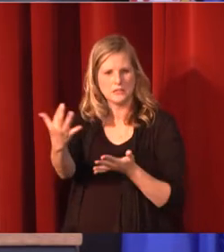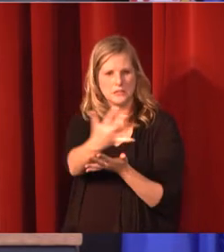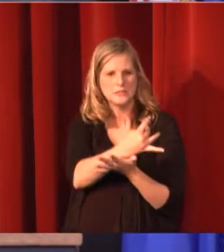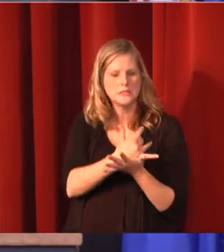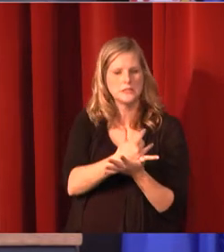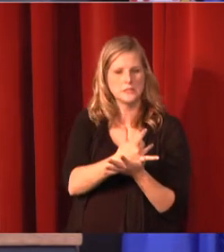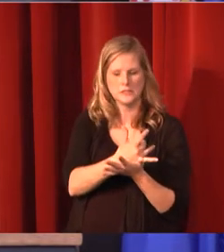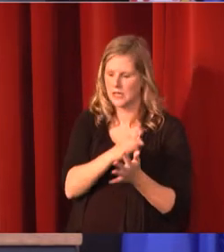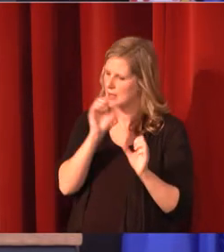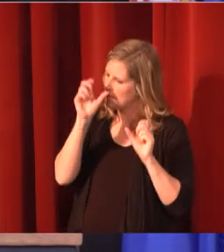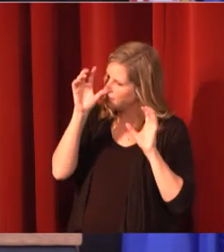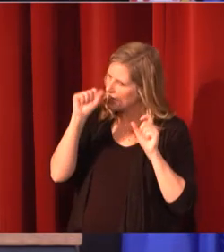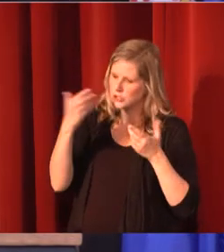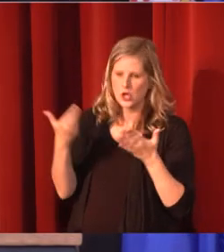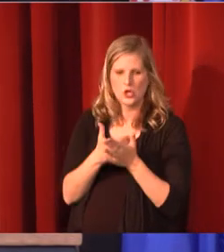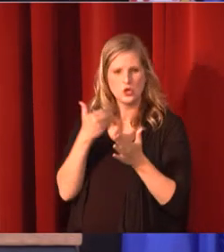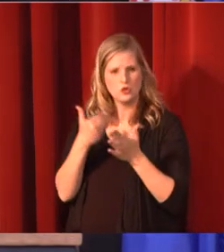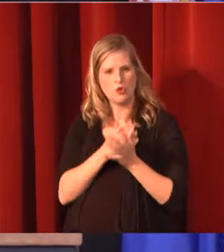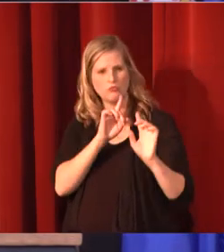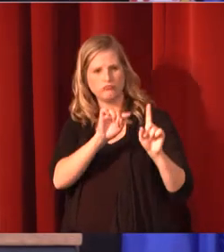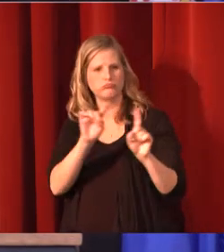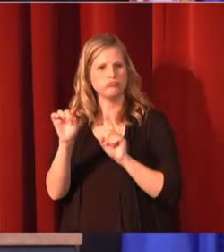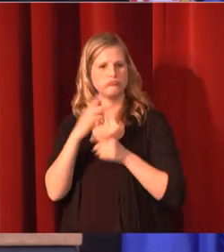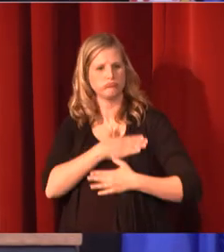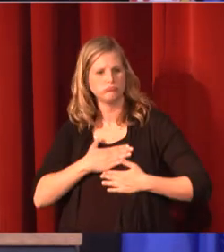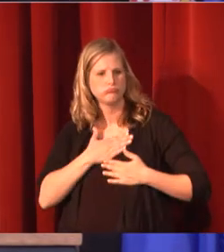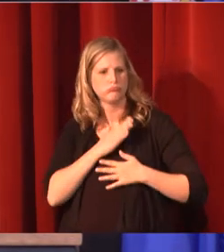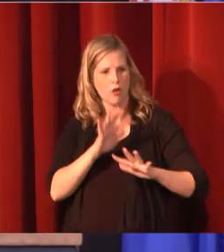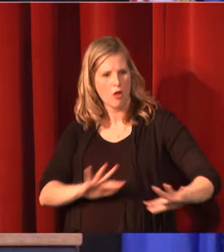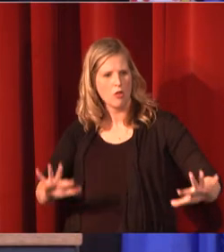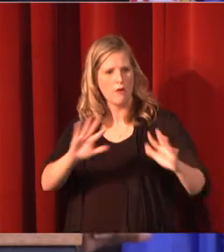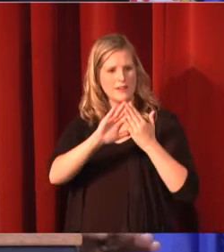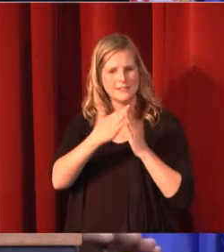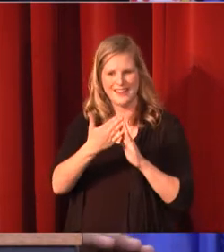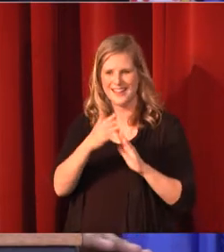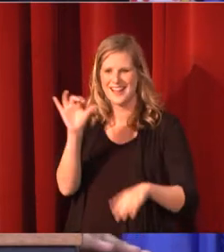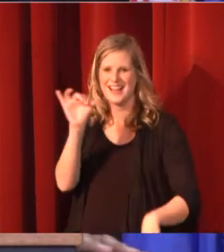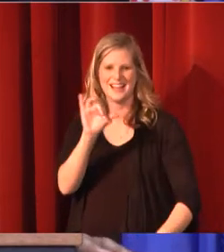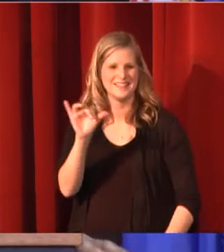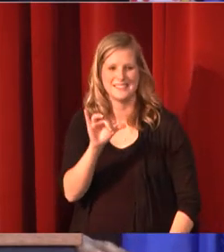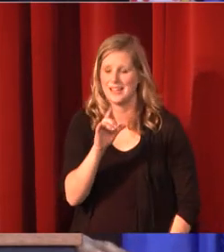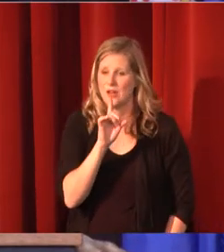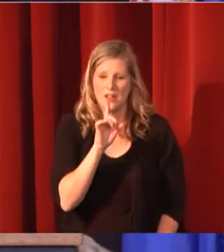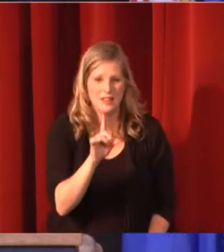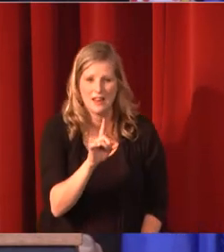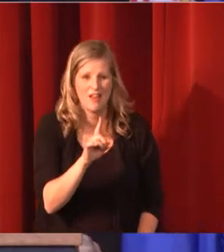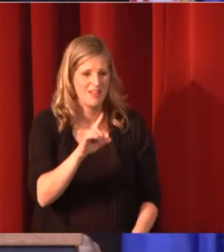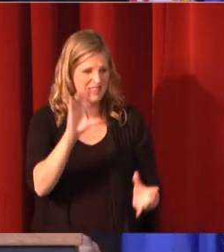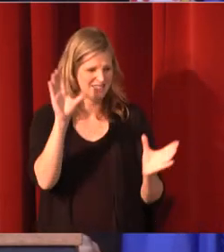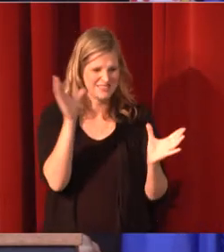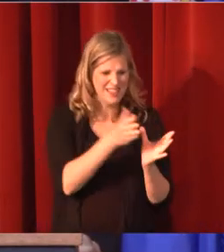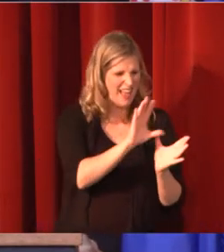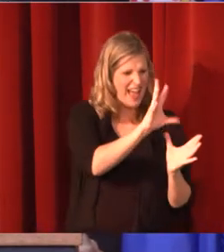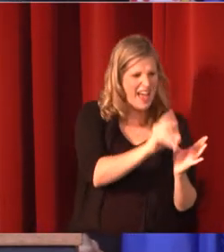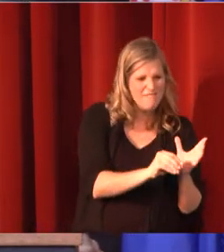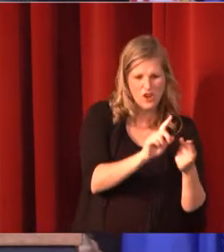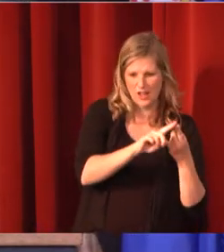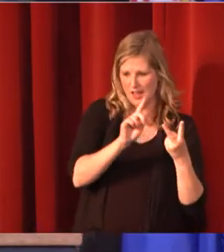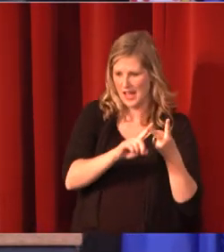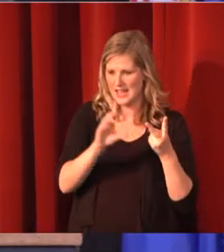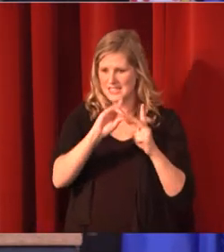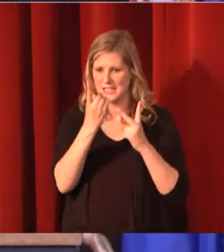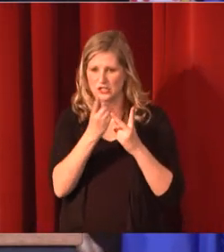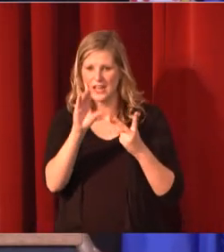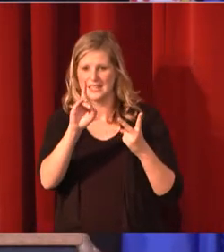vibrant new destinations across the city areas like little Mekong little Africa District del Sol